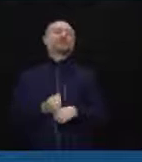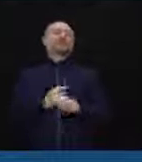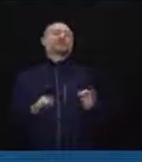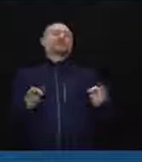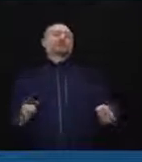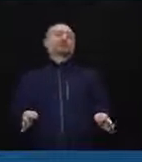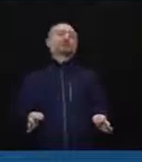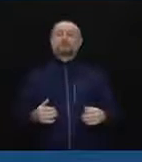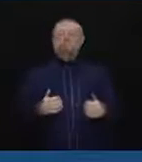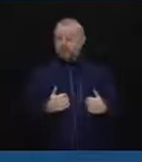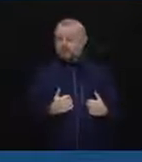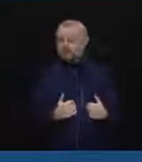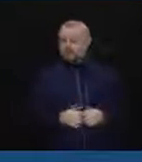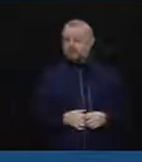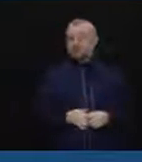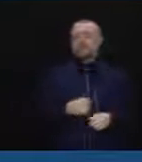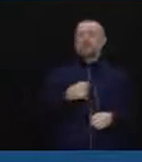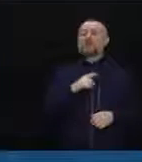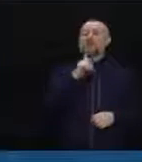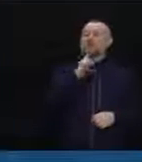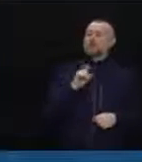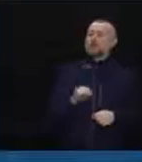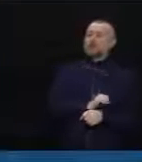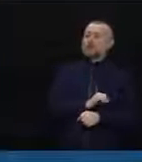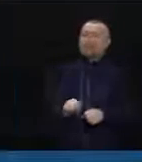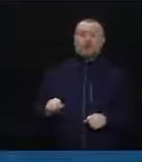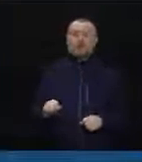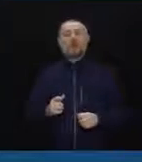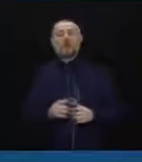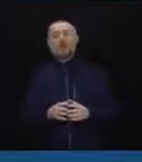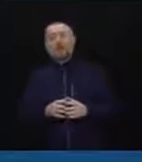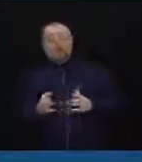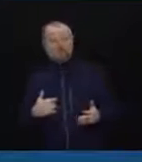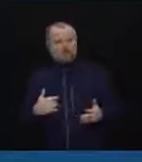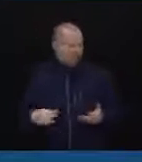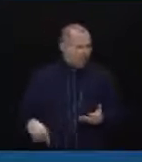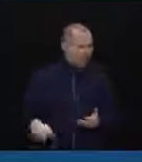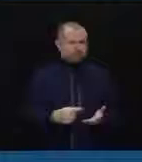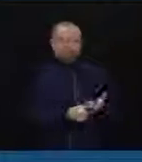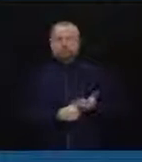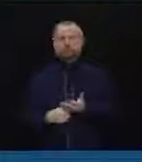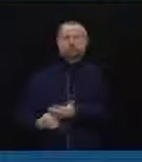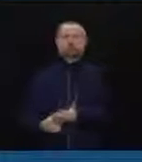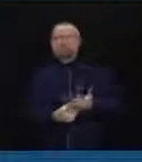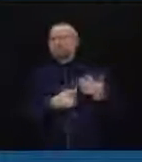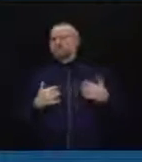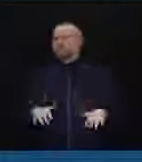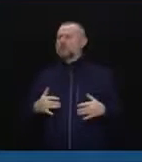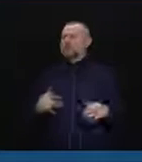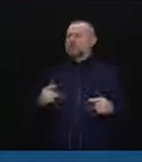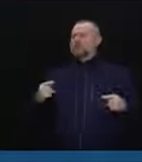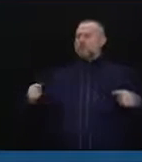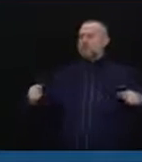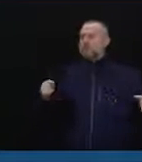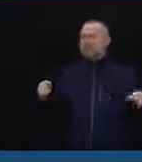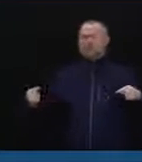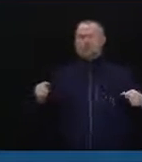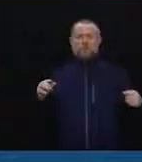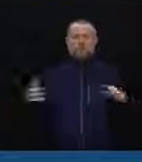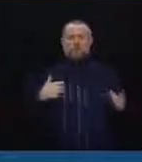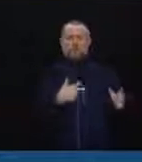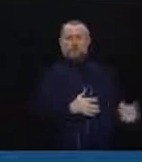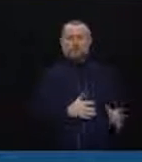There is a lot of discussion. This has become a polarized conversation, even within the medical